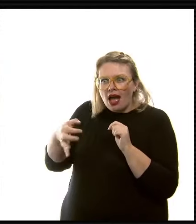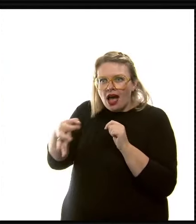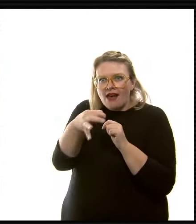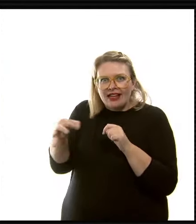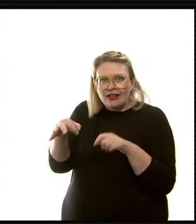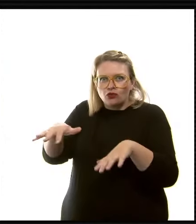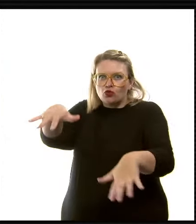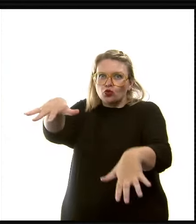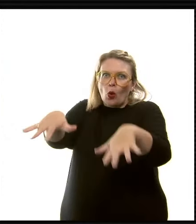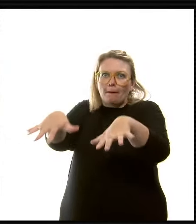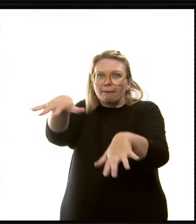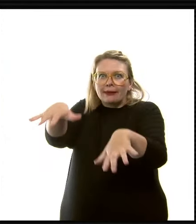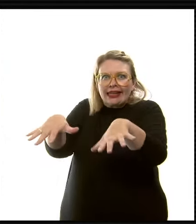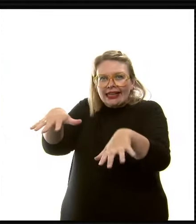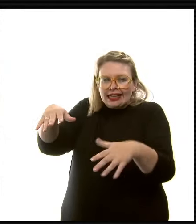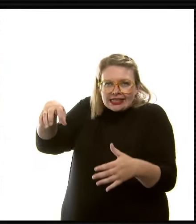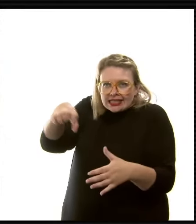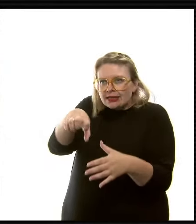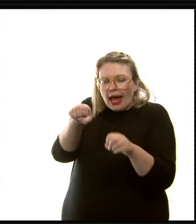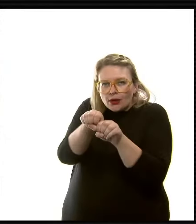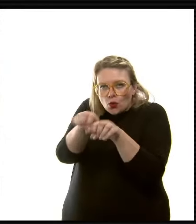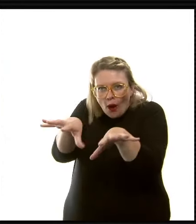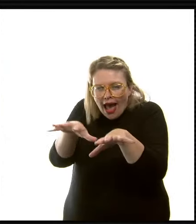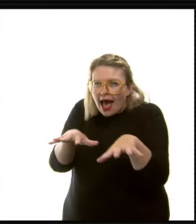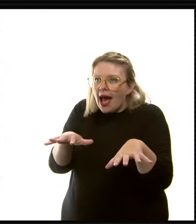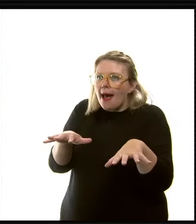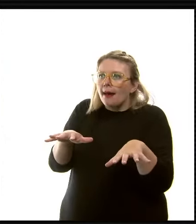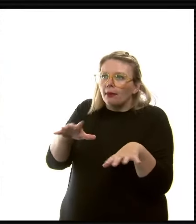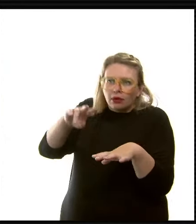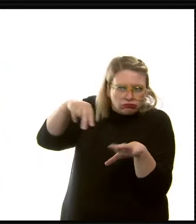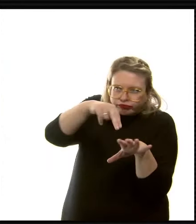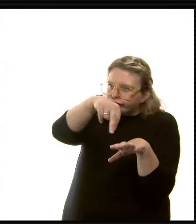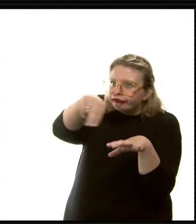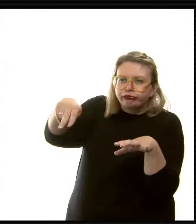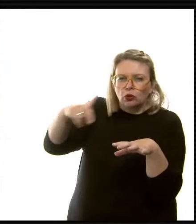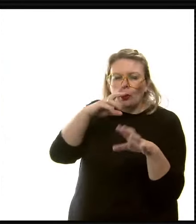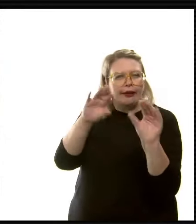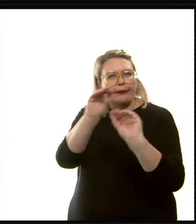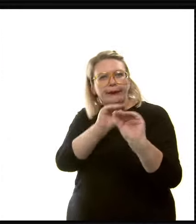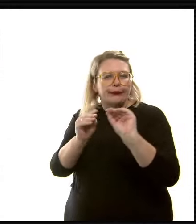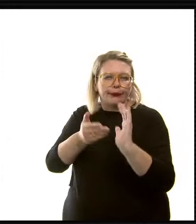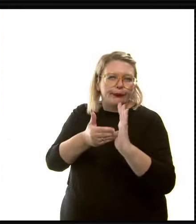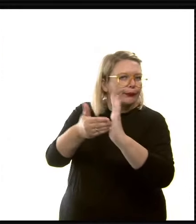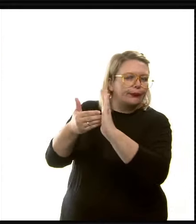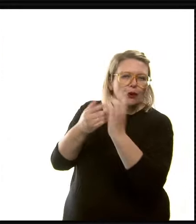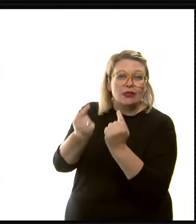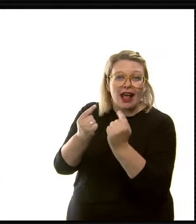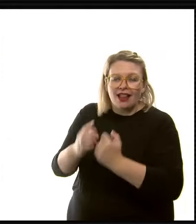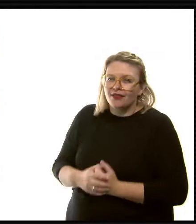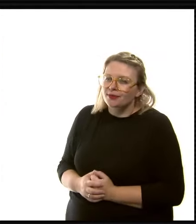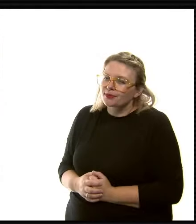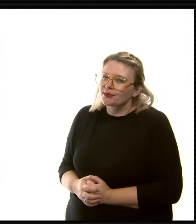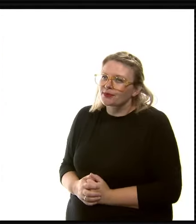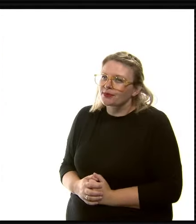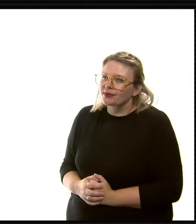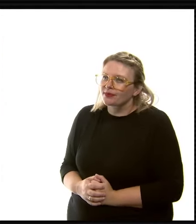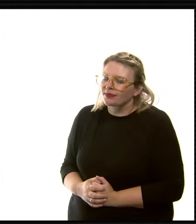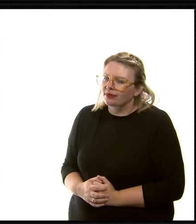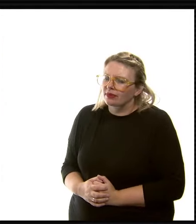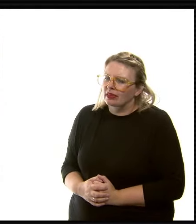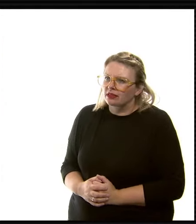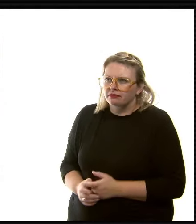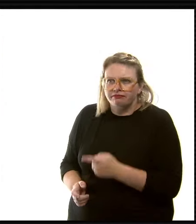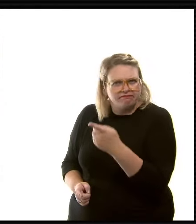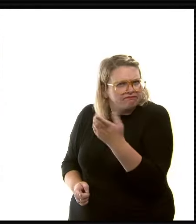web. You can take the door that is here and that can replace into the building and make it your own as well. Wow. Agnes, how does it